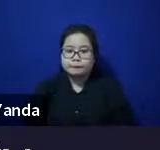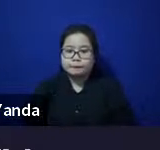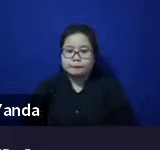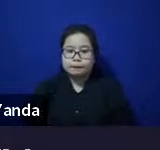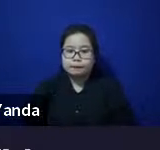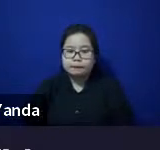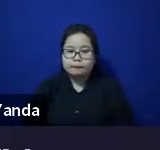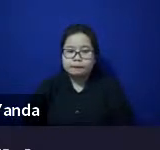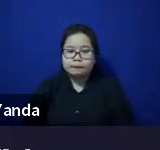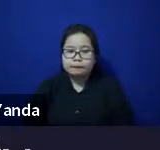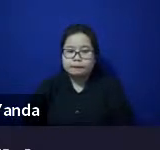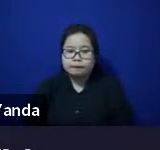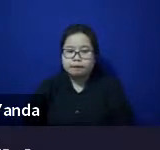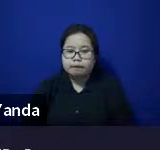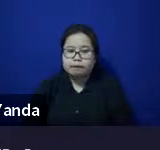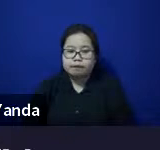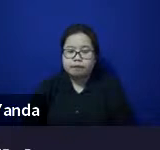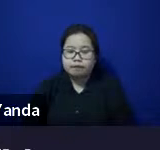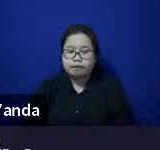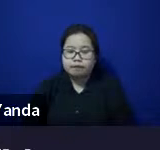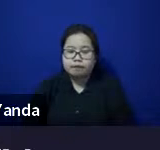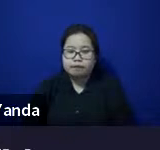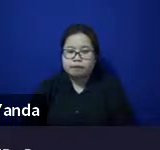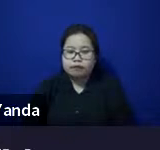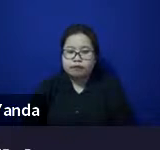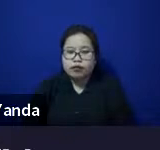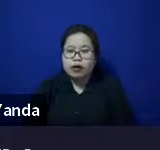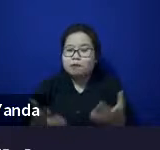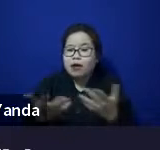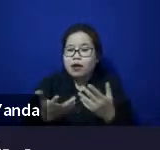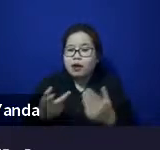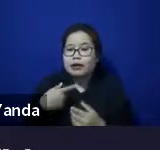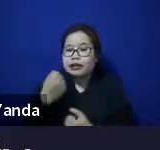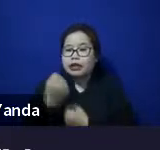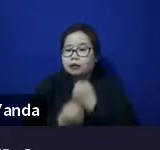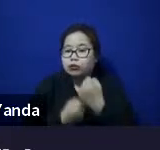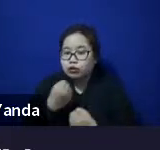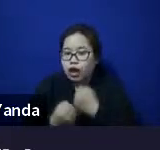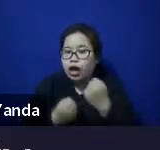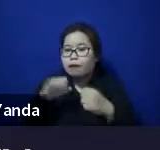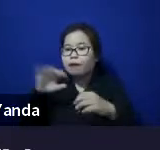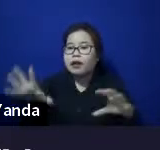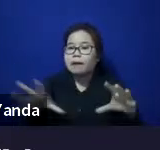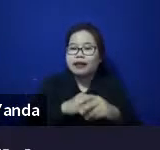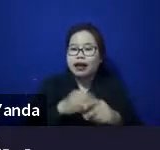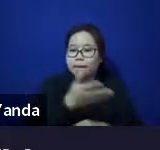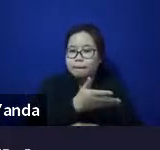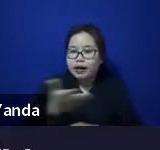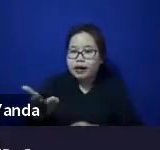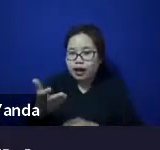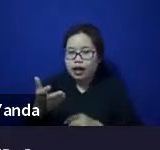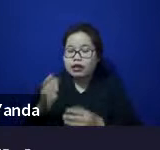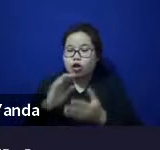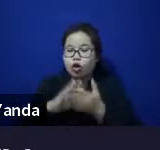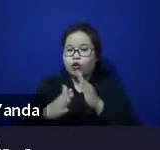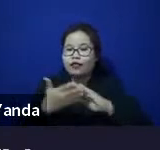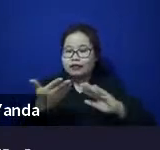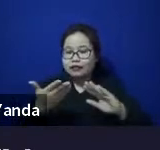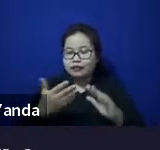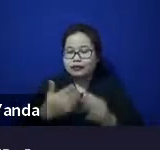involvement in the community and be a part of society and contribute to